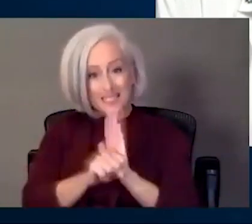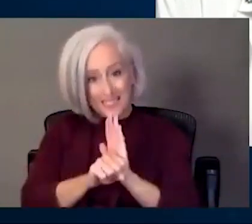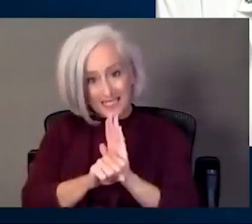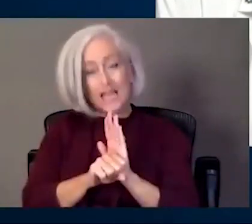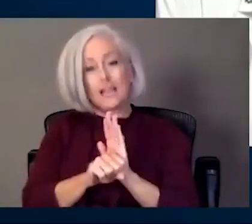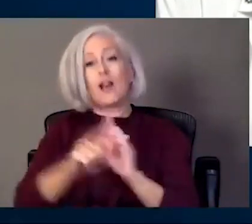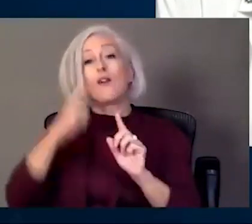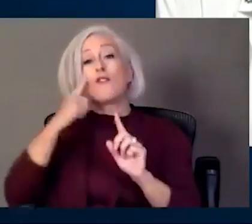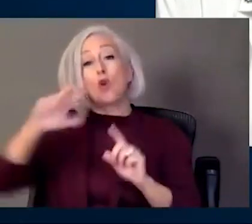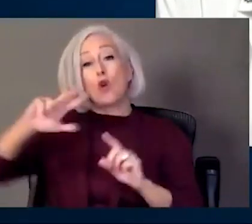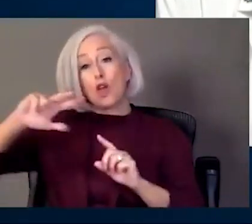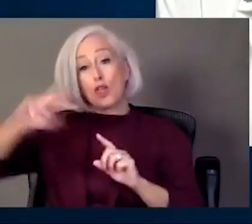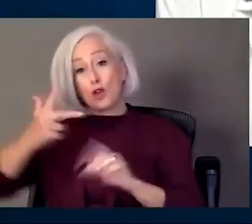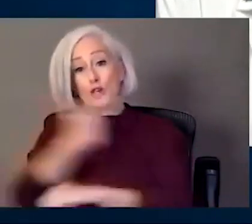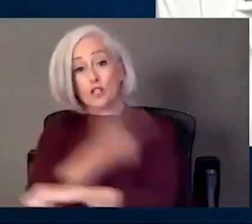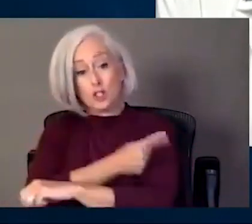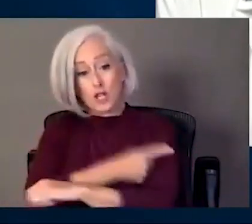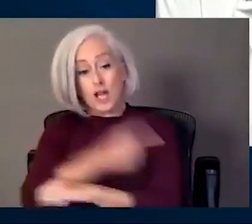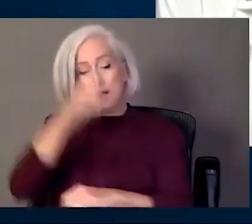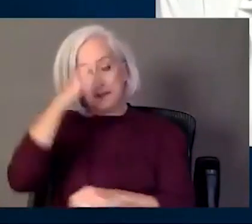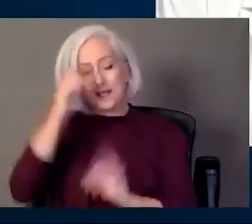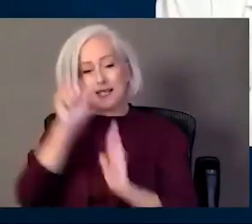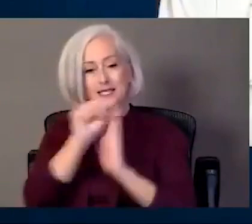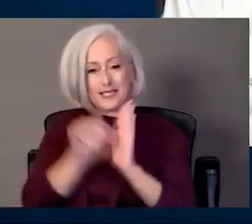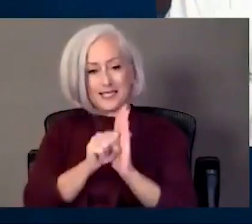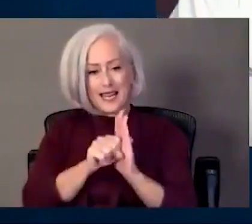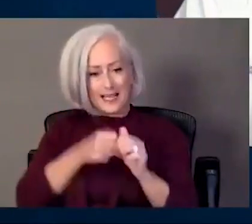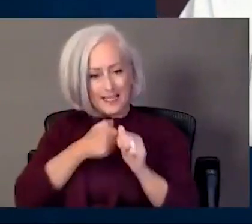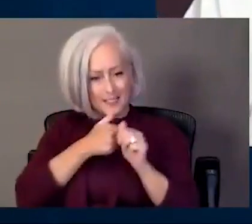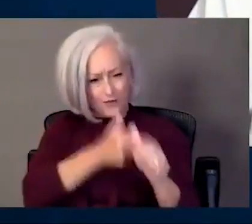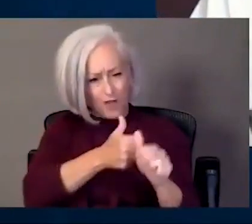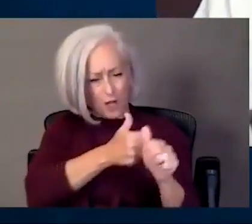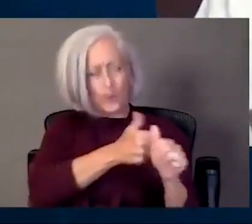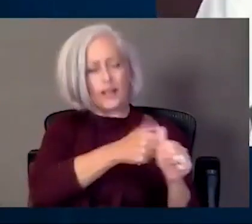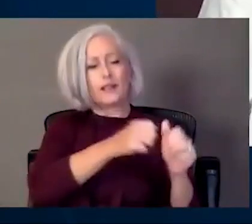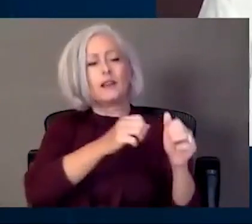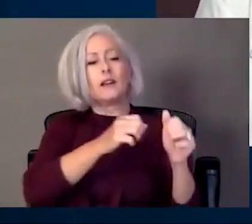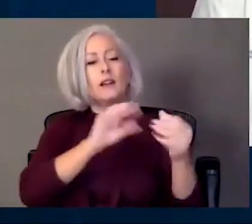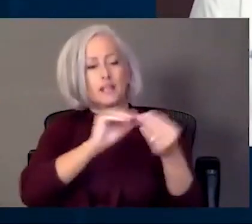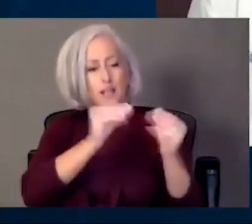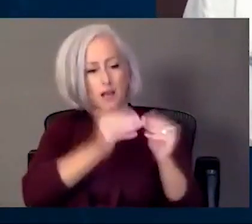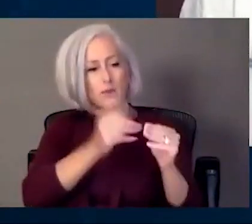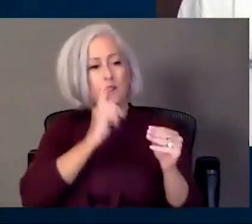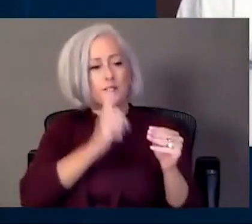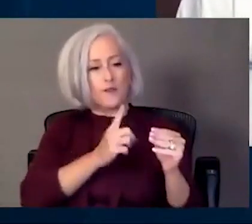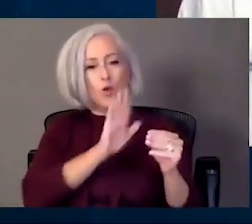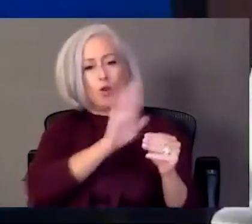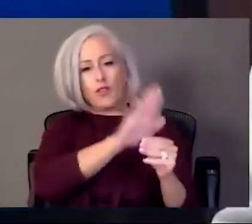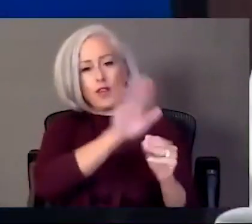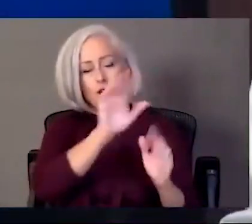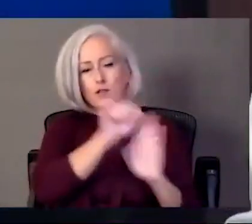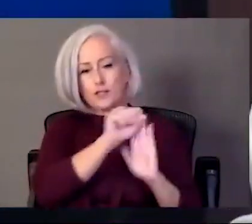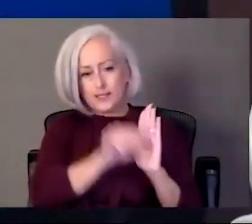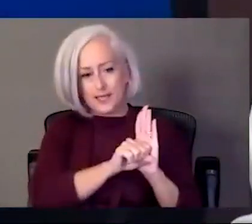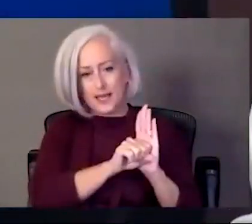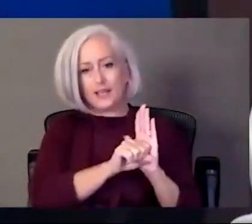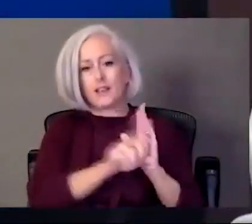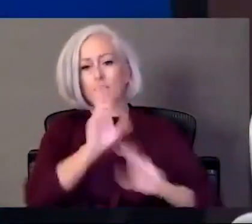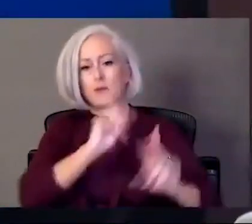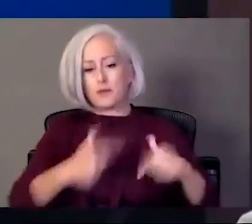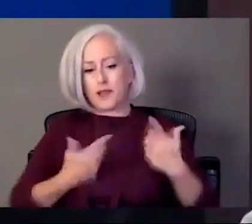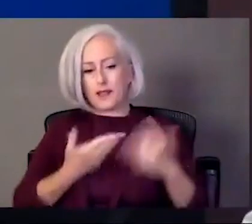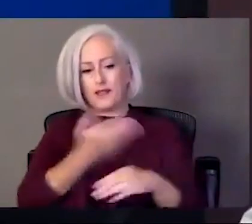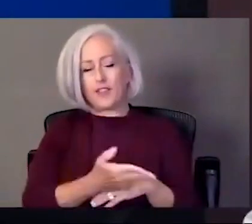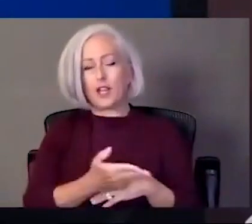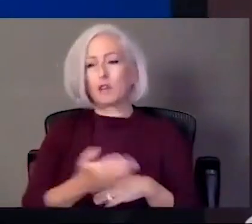own vaccination data for their own residents. I was curious to know if you had seen anything about that. Yeah. I can't tell you that I've seen